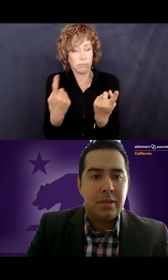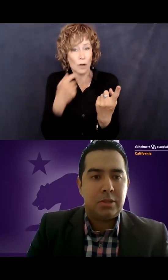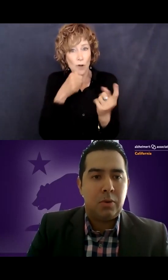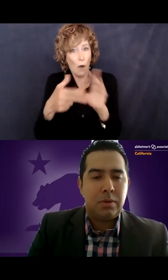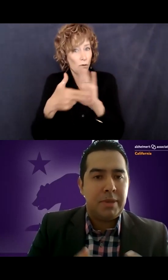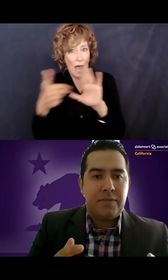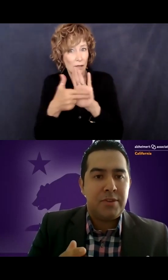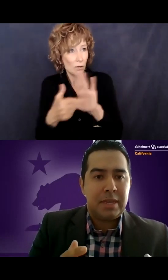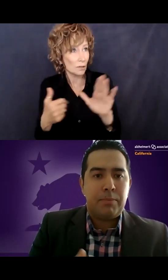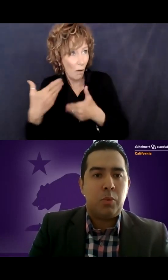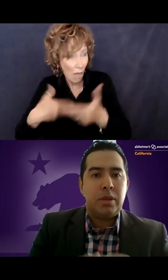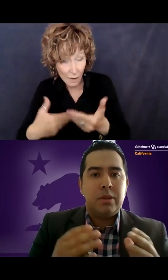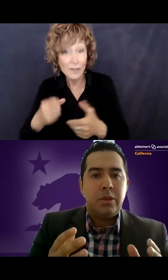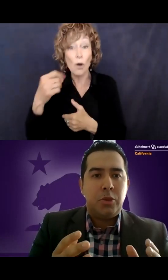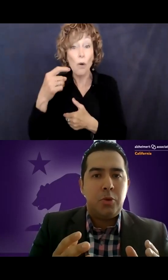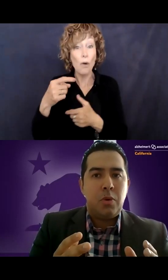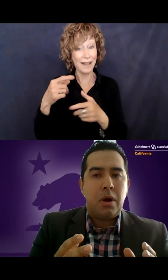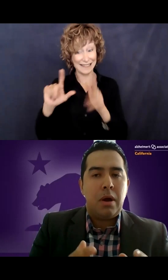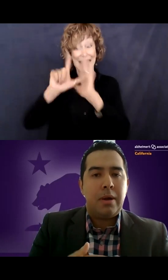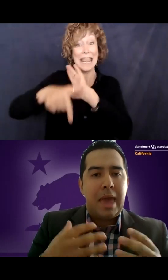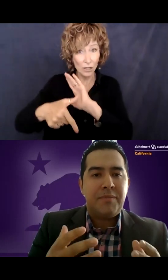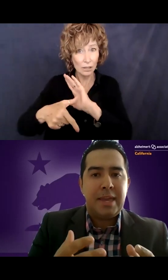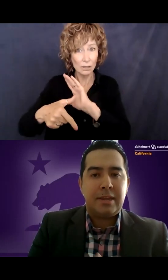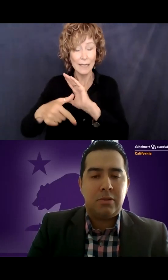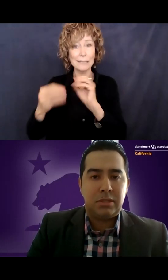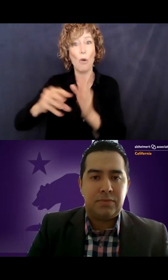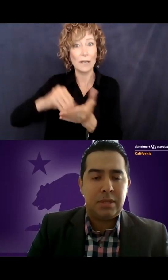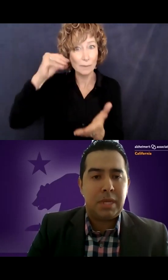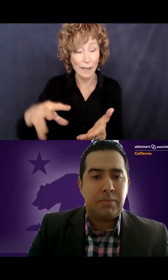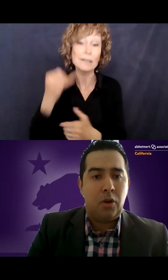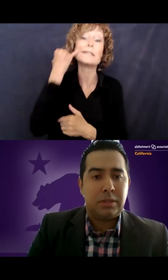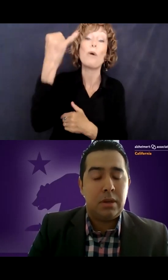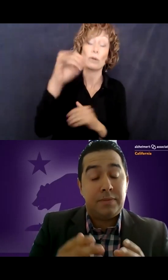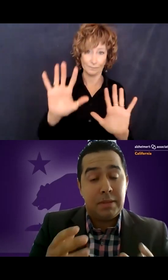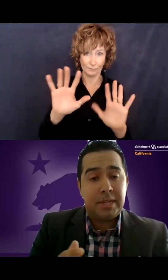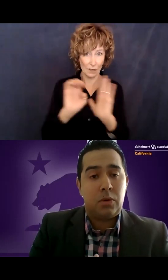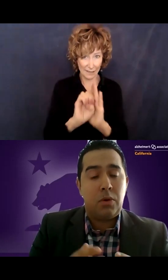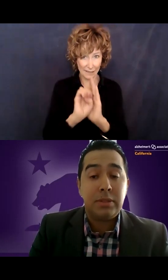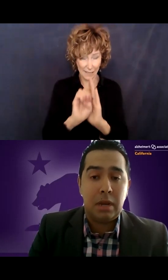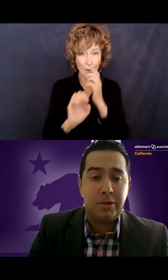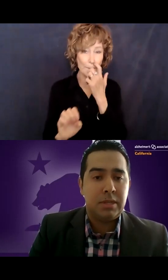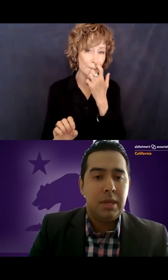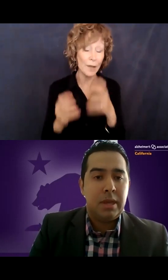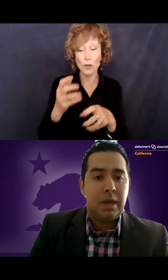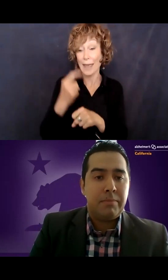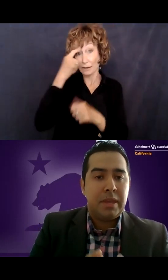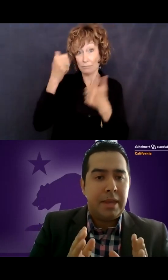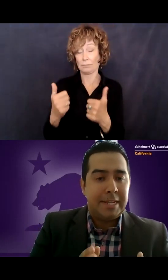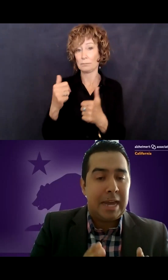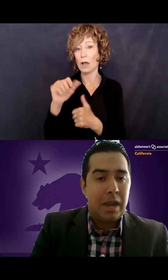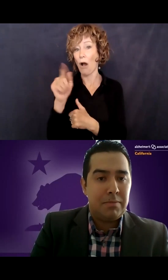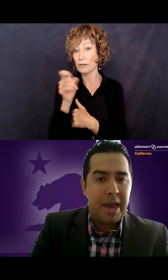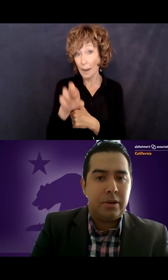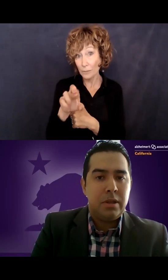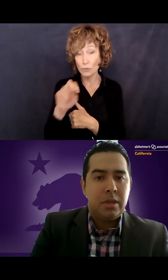it. So let me give you an example. When you have a diagnosis of some type of dementia or Alzheimer's in